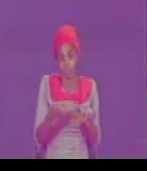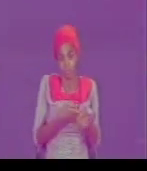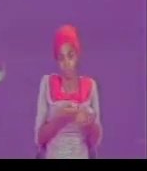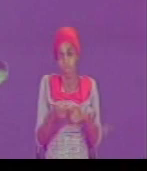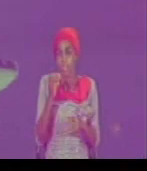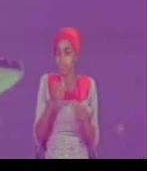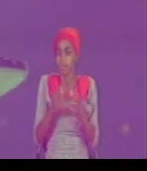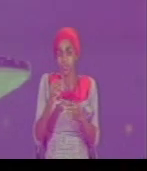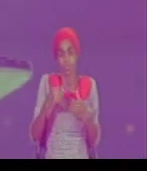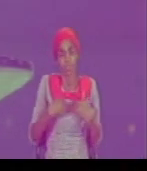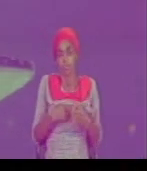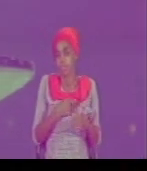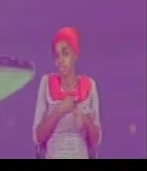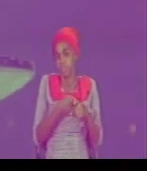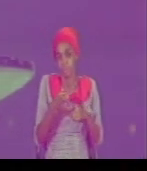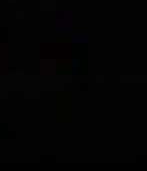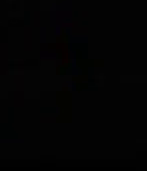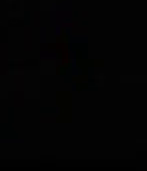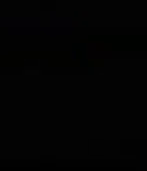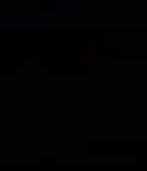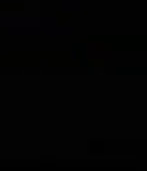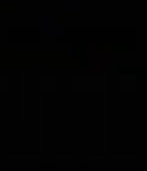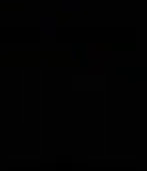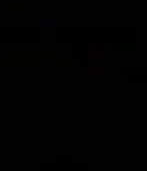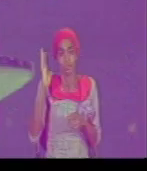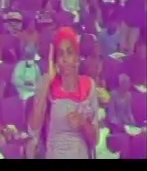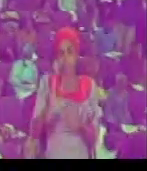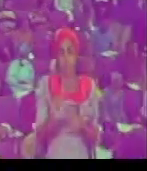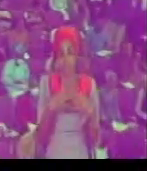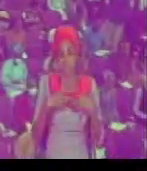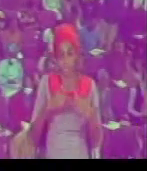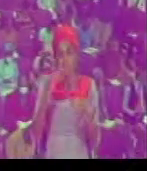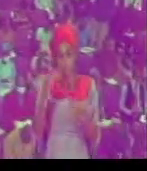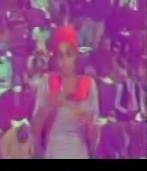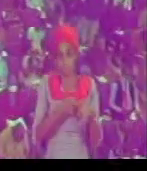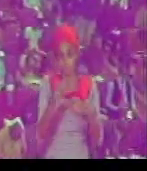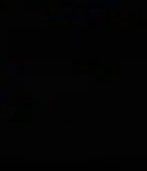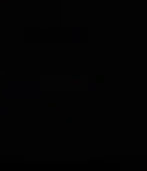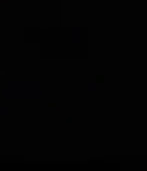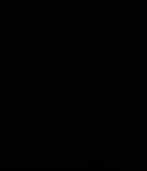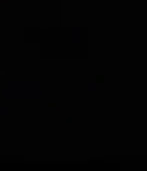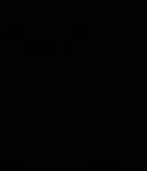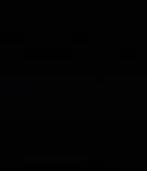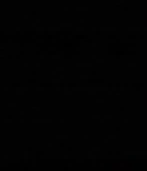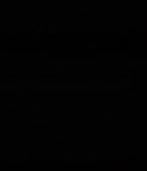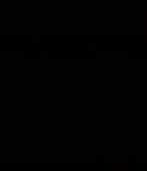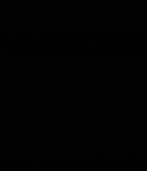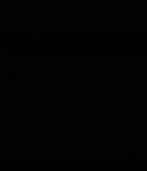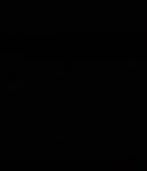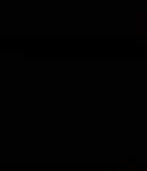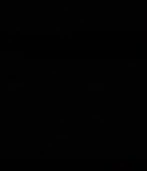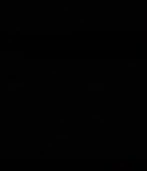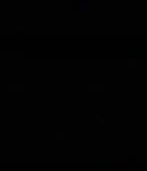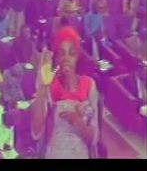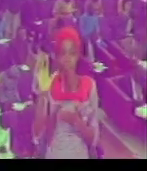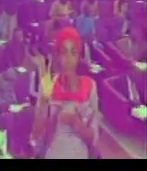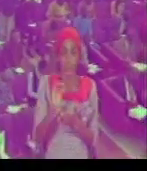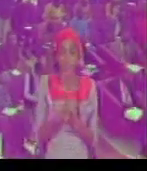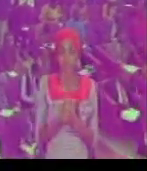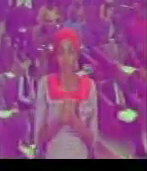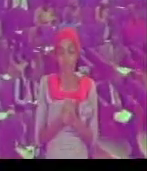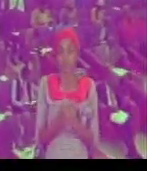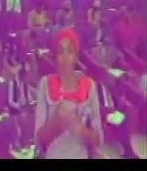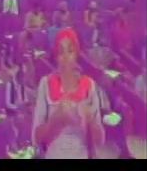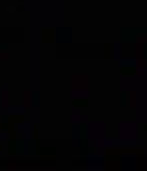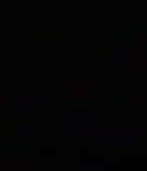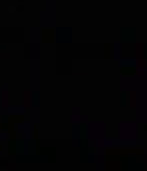Lord will bind up your wounds in Jesus' name. Look at verse 5. It is